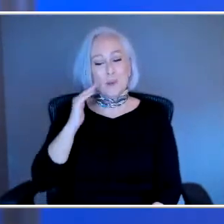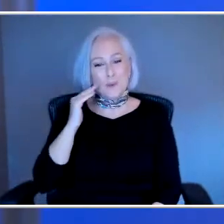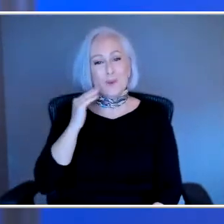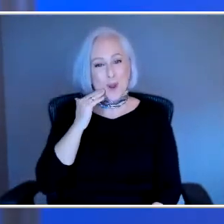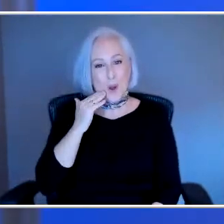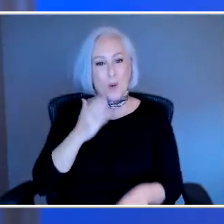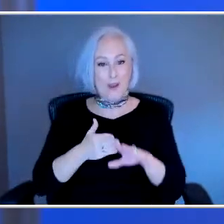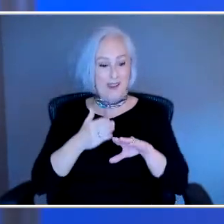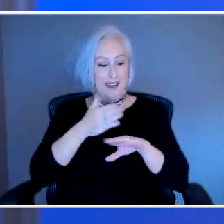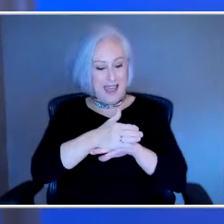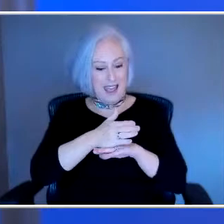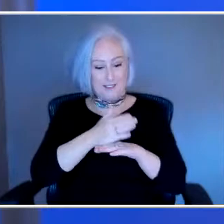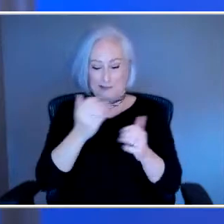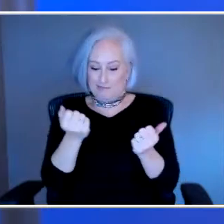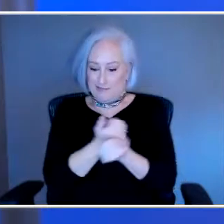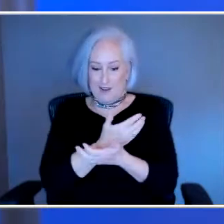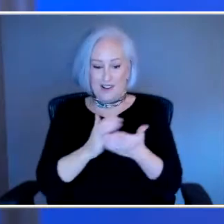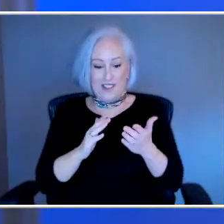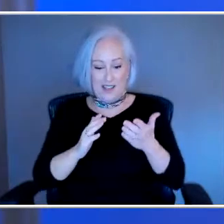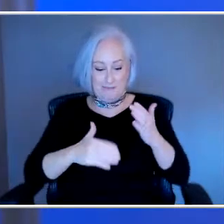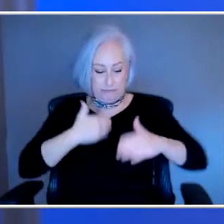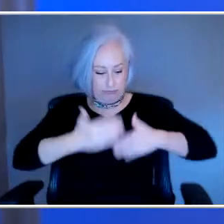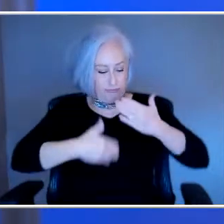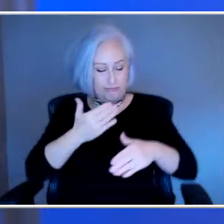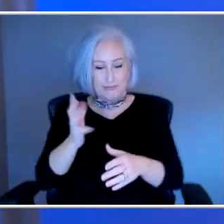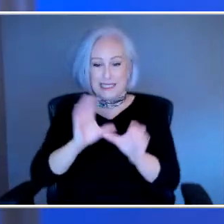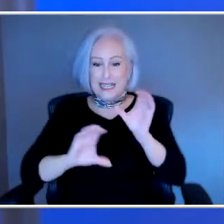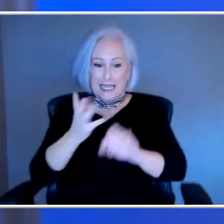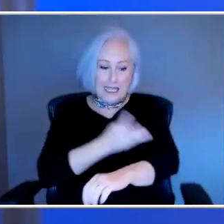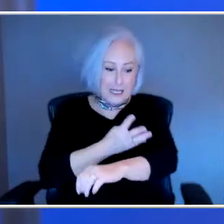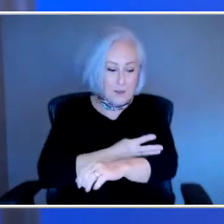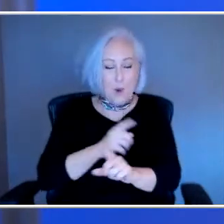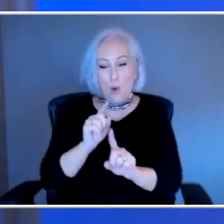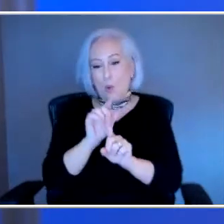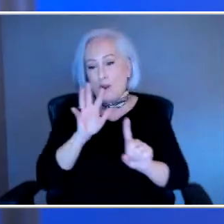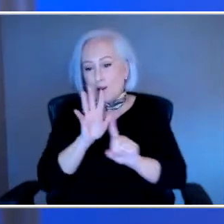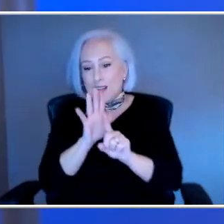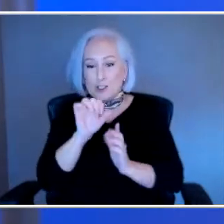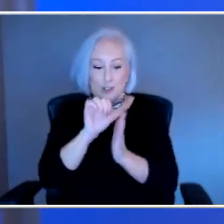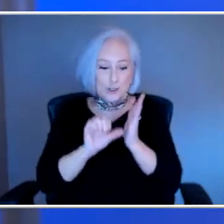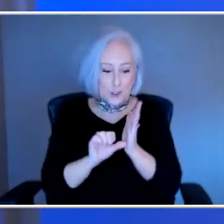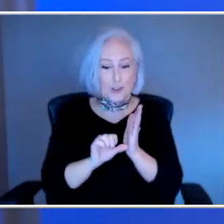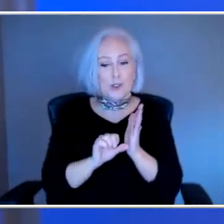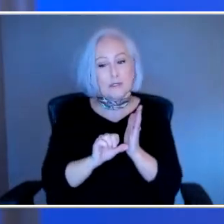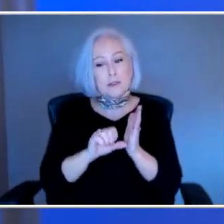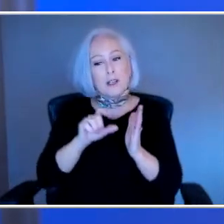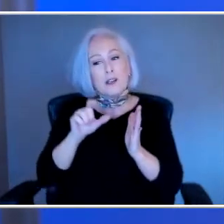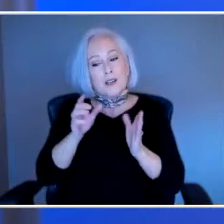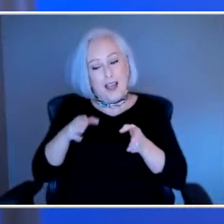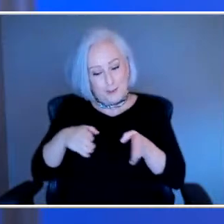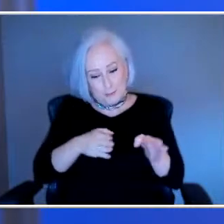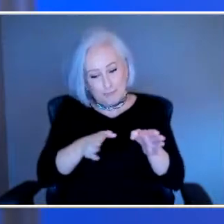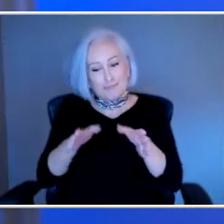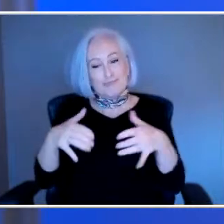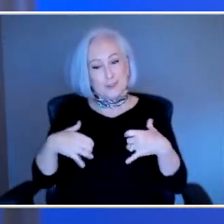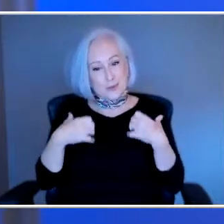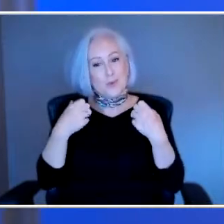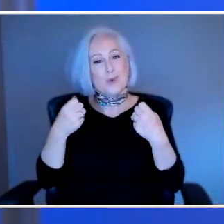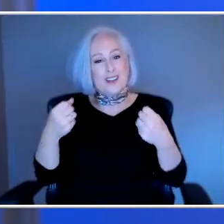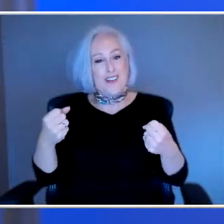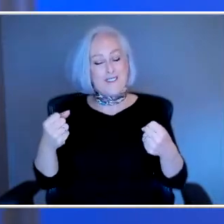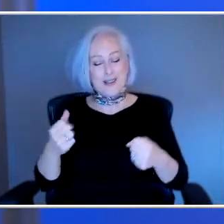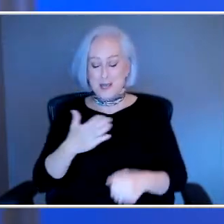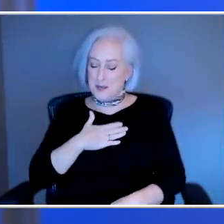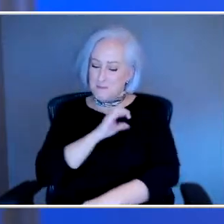the whole shebang of chemo and surgery and radiation and all that thing. But I think my energy levels are getting back up, and I'm getting